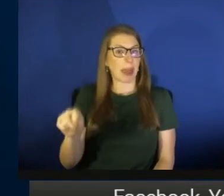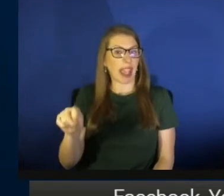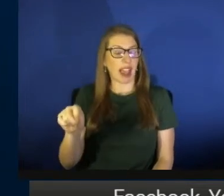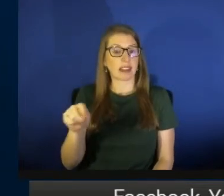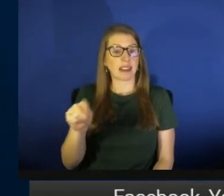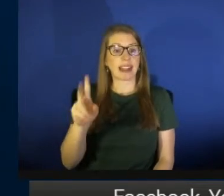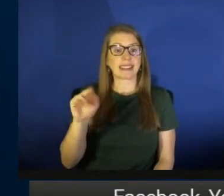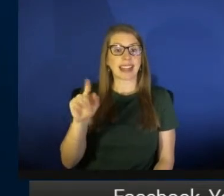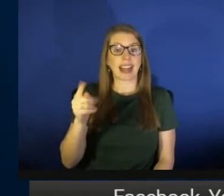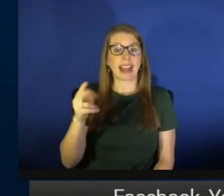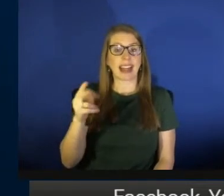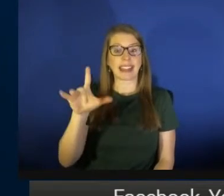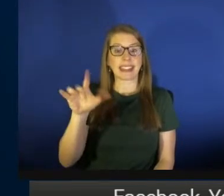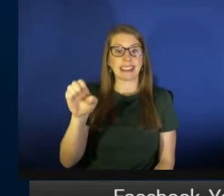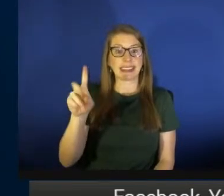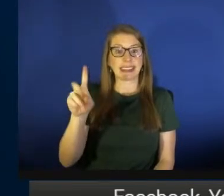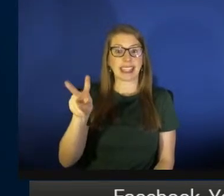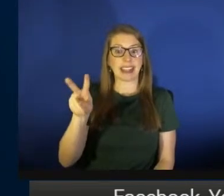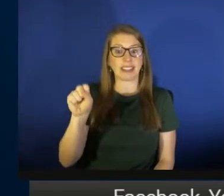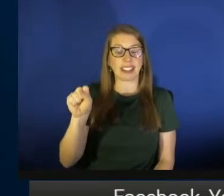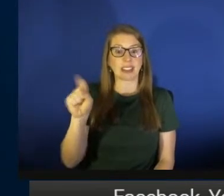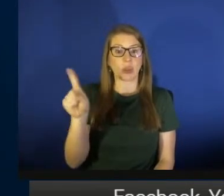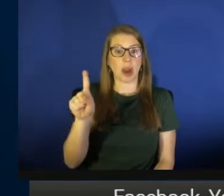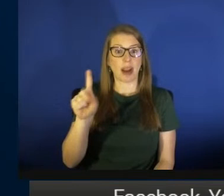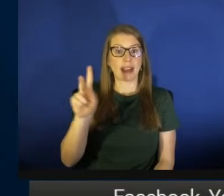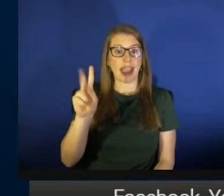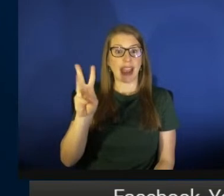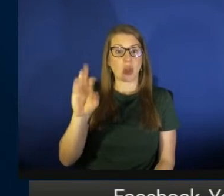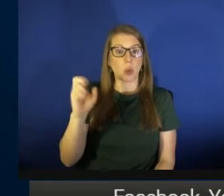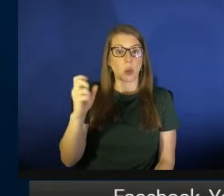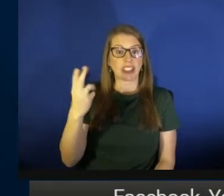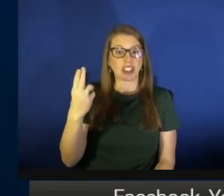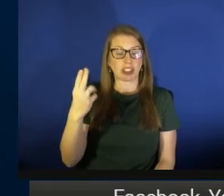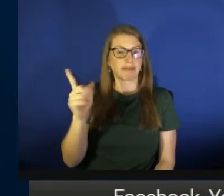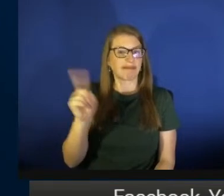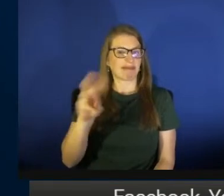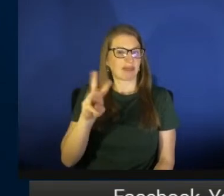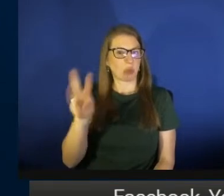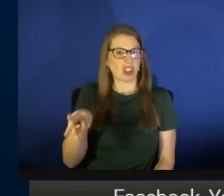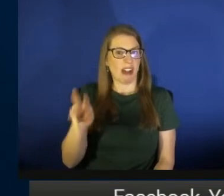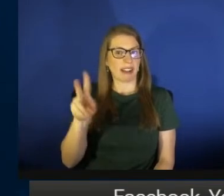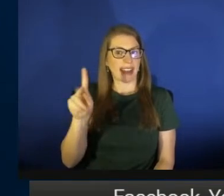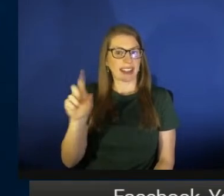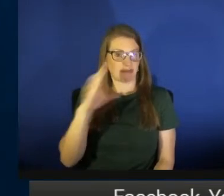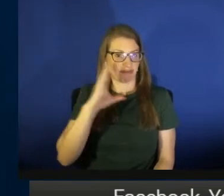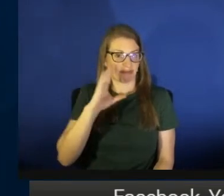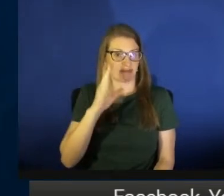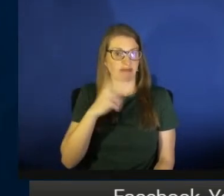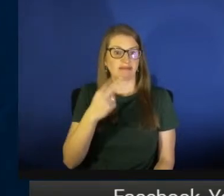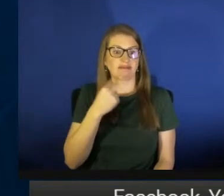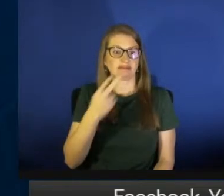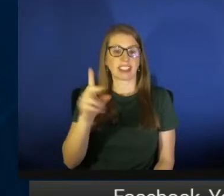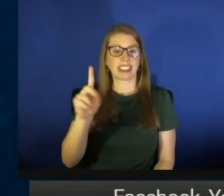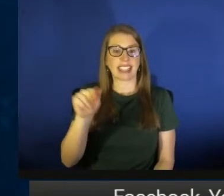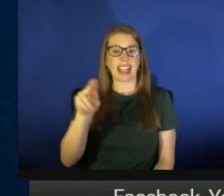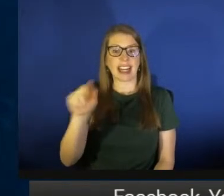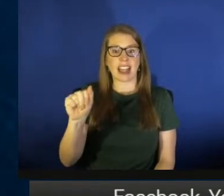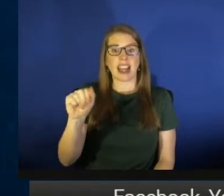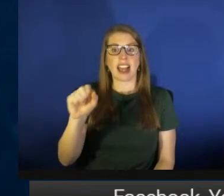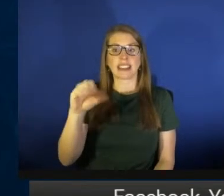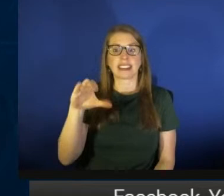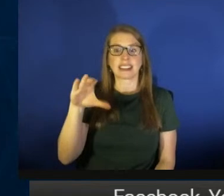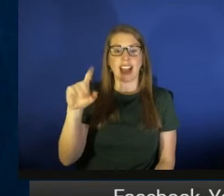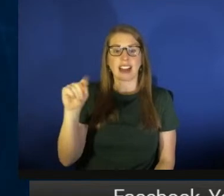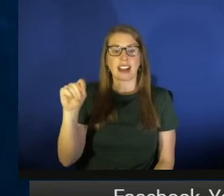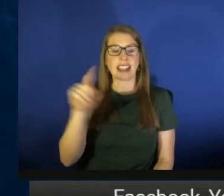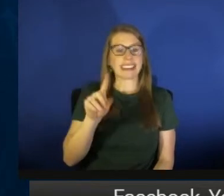she is a reporter and anchor at KWICH in Wichita, Kansas. And you know their voices, Dana Wright, Scott Parks of Dana and Parks in the